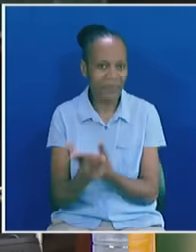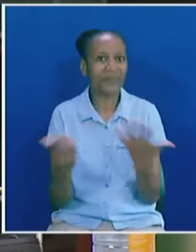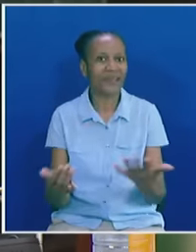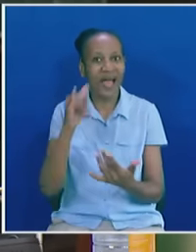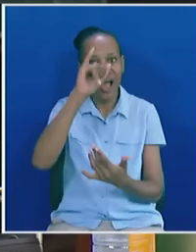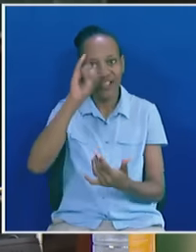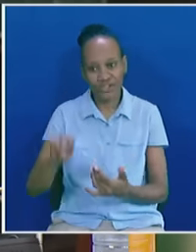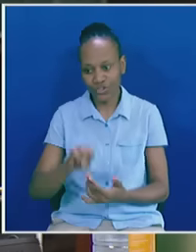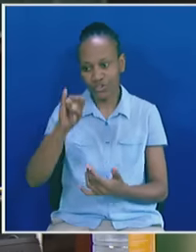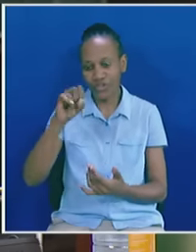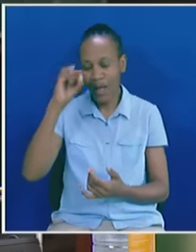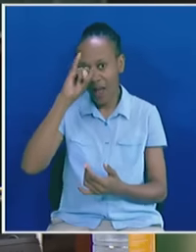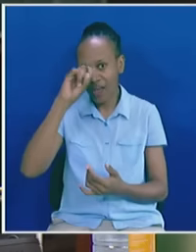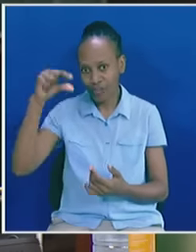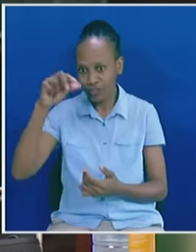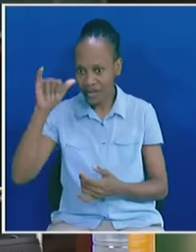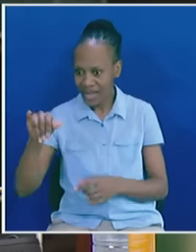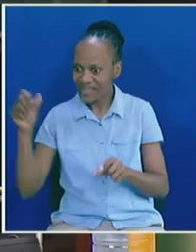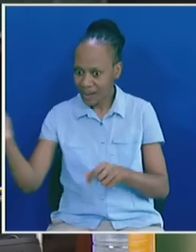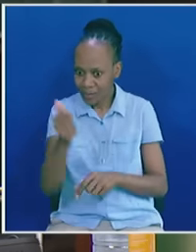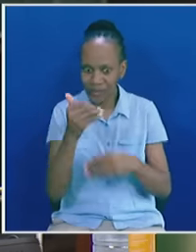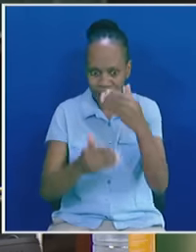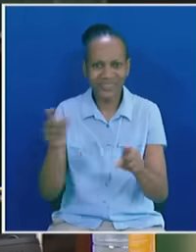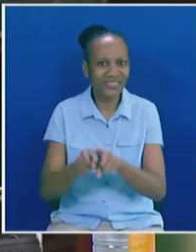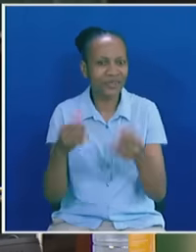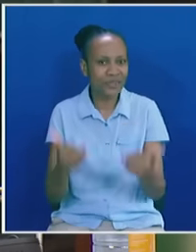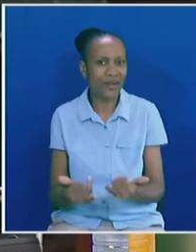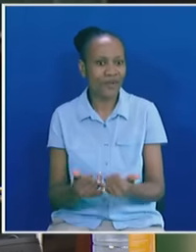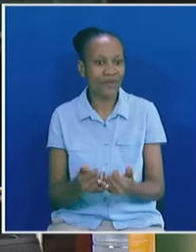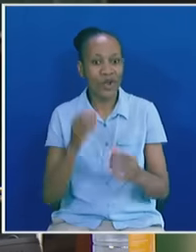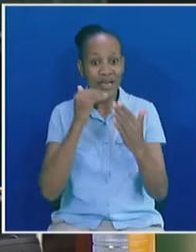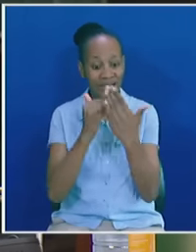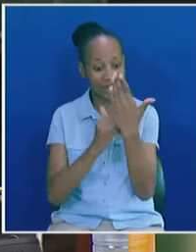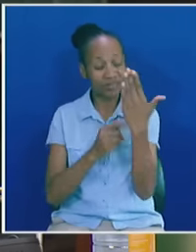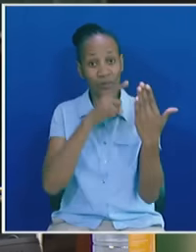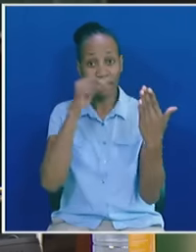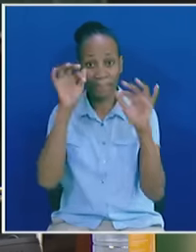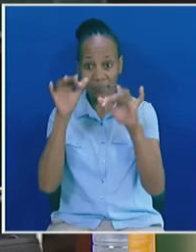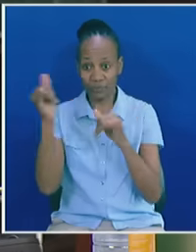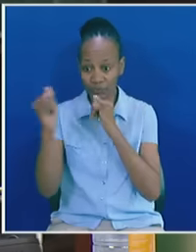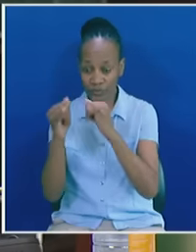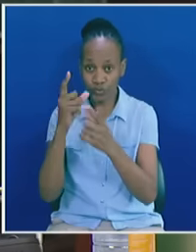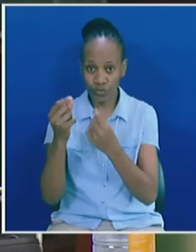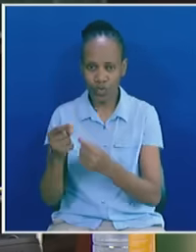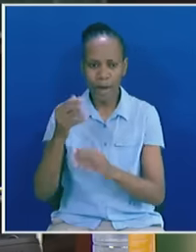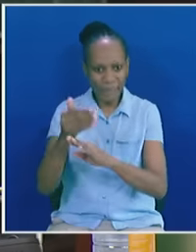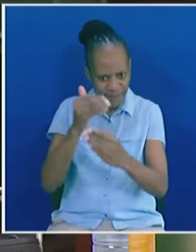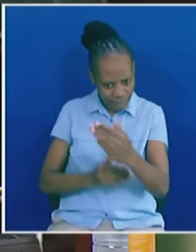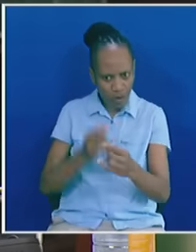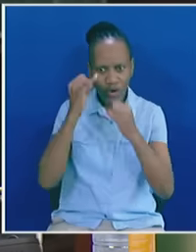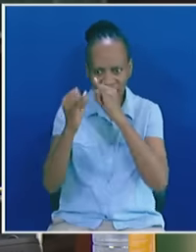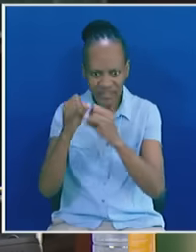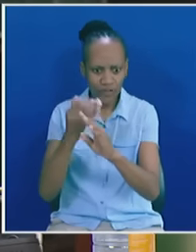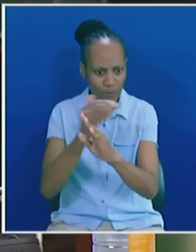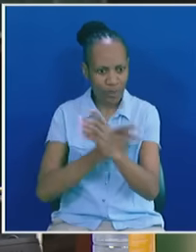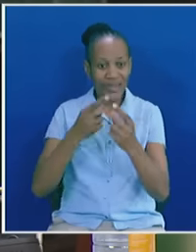IGI. In this regard, the CVs of all shortlisted candidates, which we did on Friday, should be made public before and during the interview